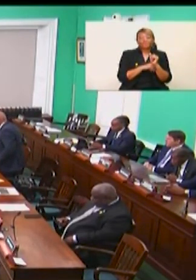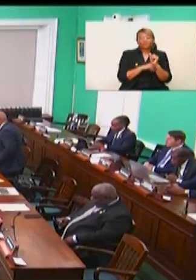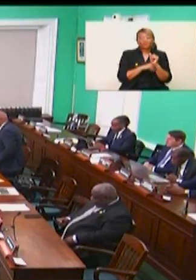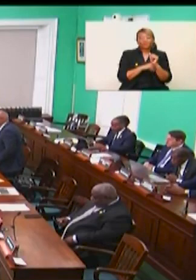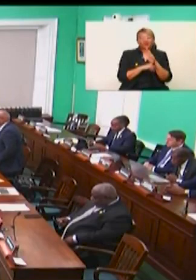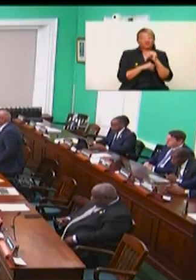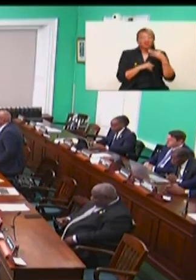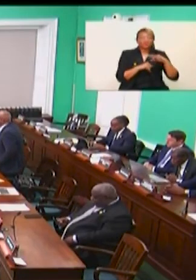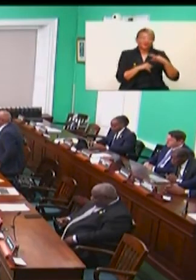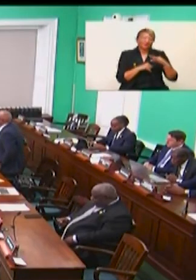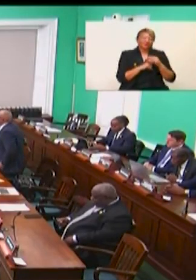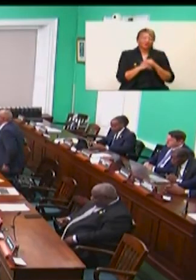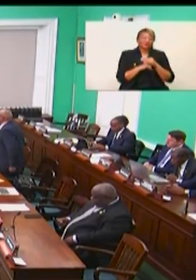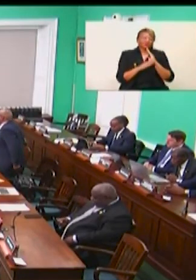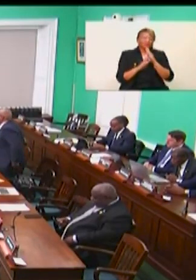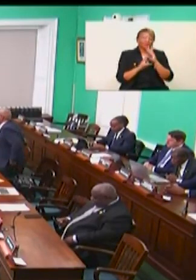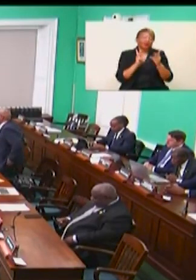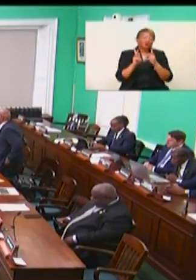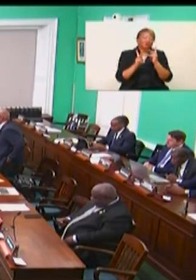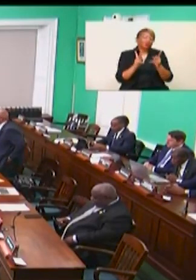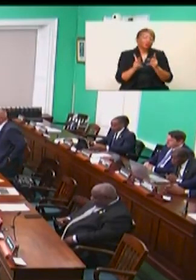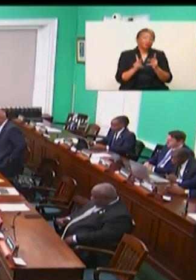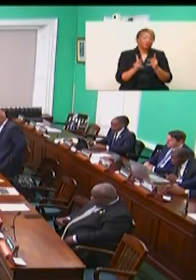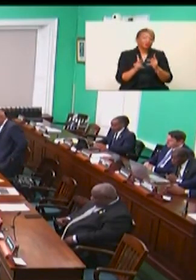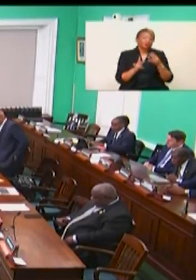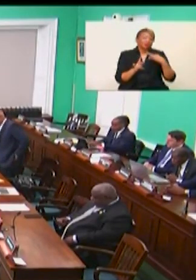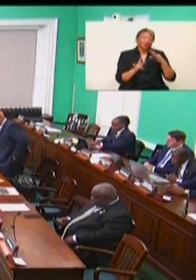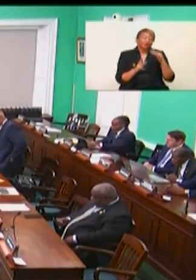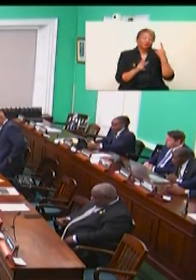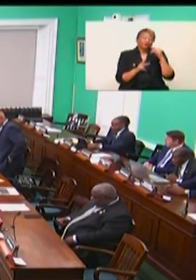Benefit? Ain't no benefit in this for the Bahamian people.